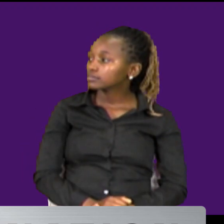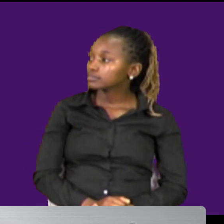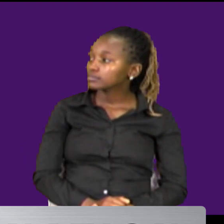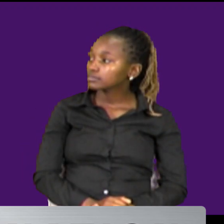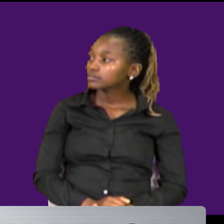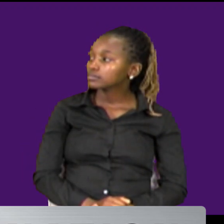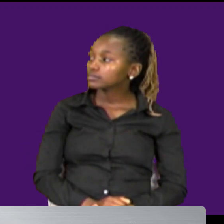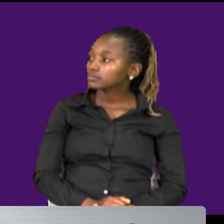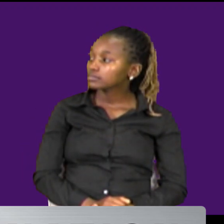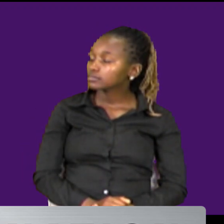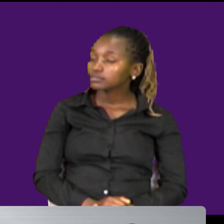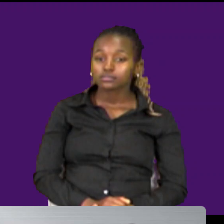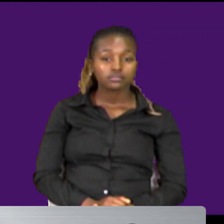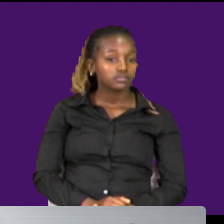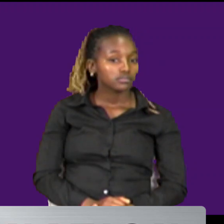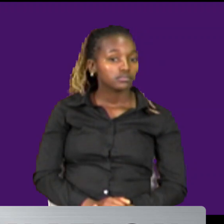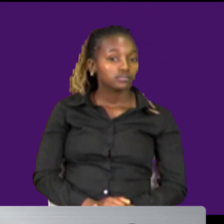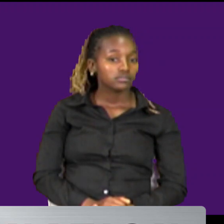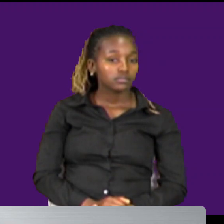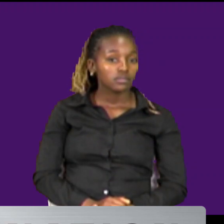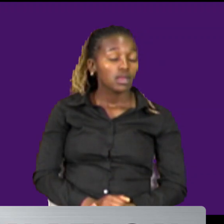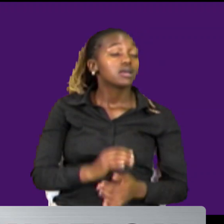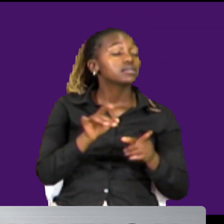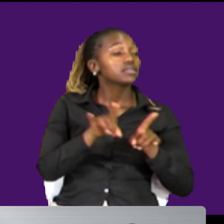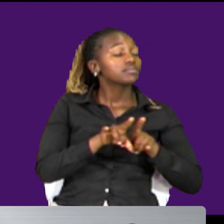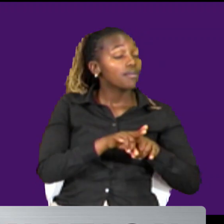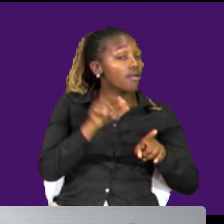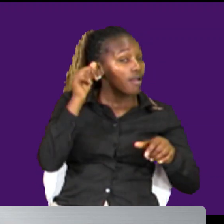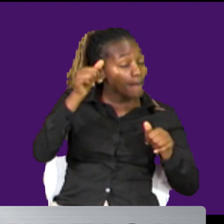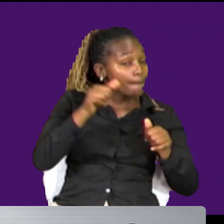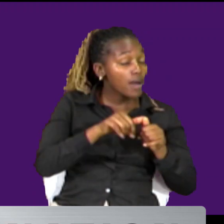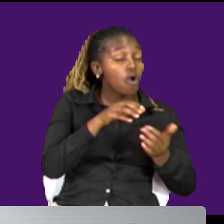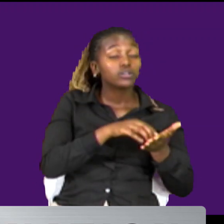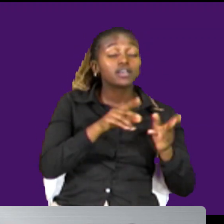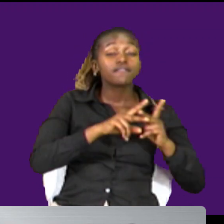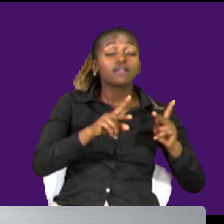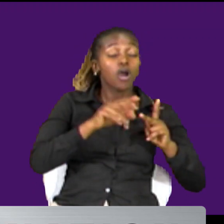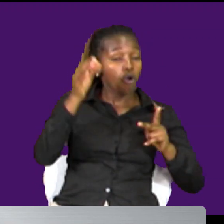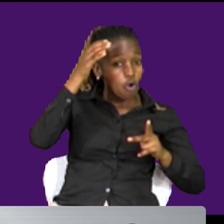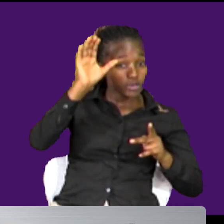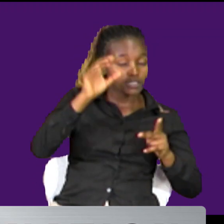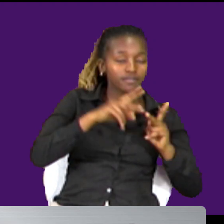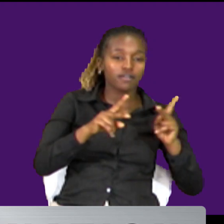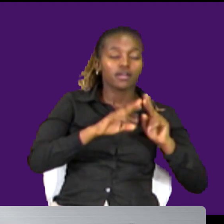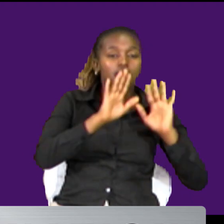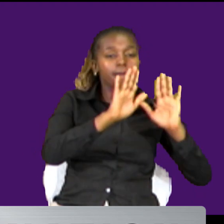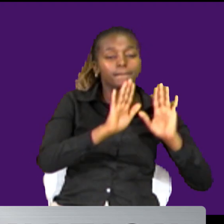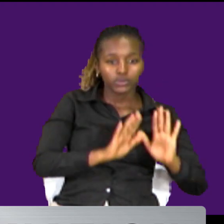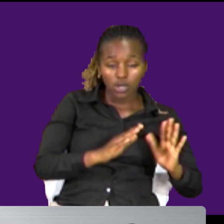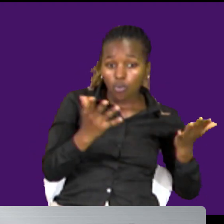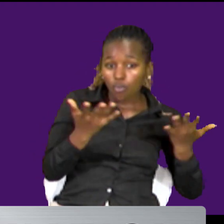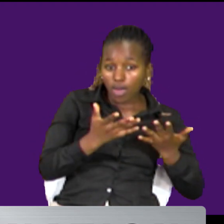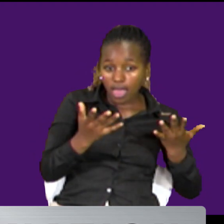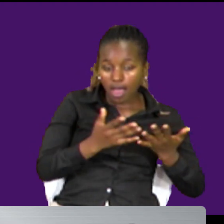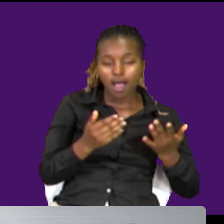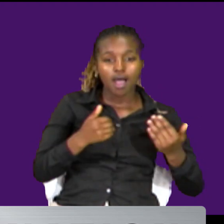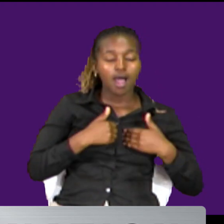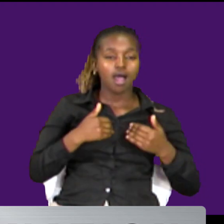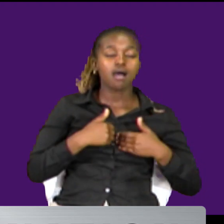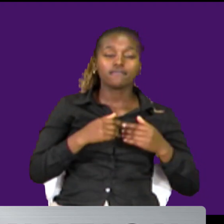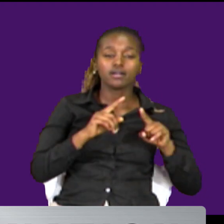speaking to a forum you attended. A Right. forum that had been put up together by the Jesuits